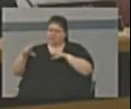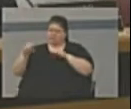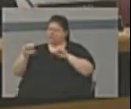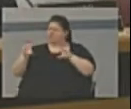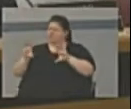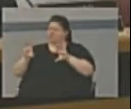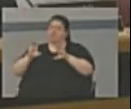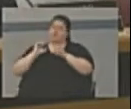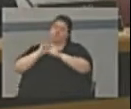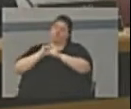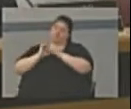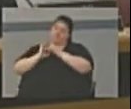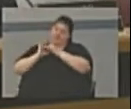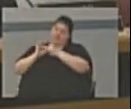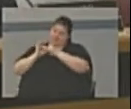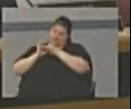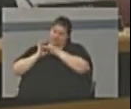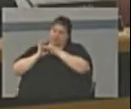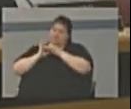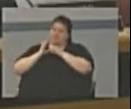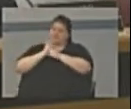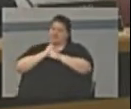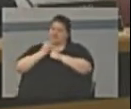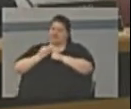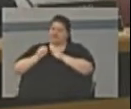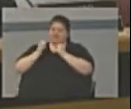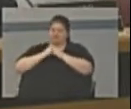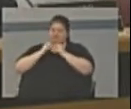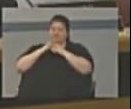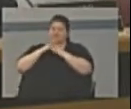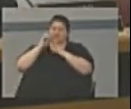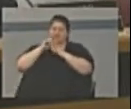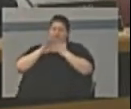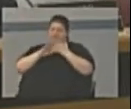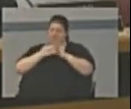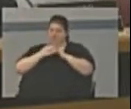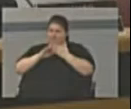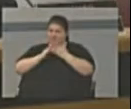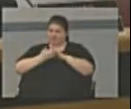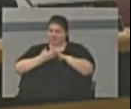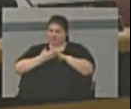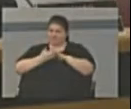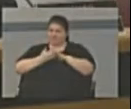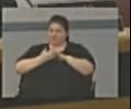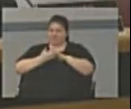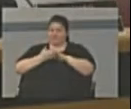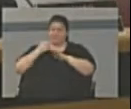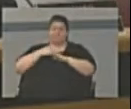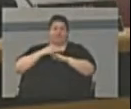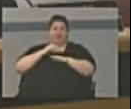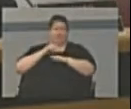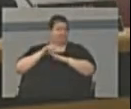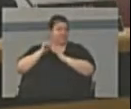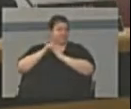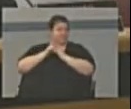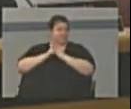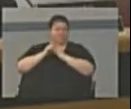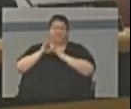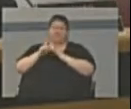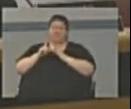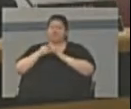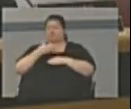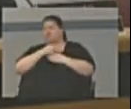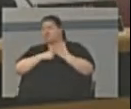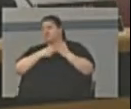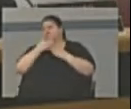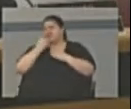working together to get these things for the community done. My only agenda this year and in years past will be what's best for the